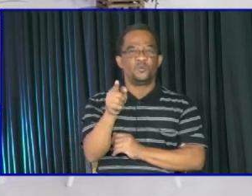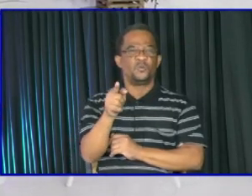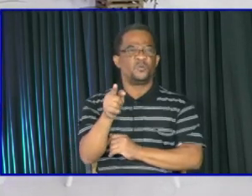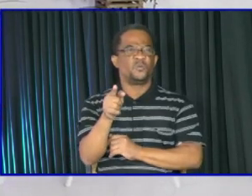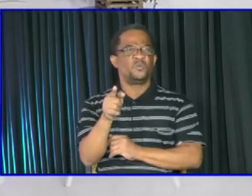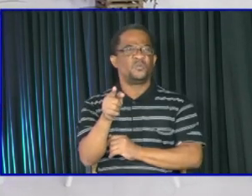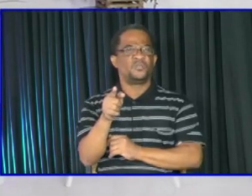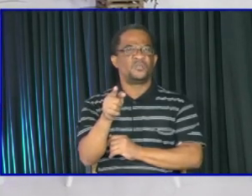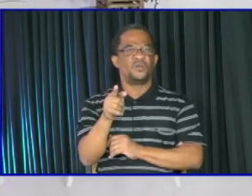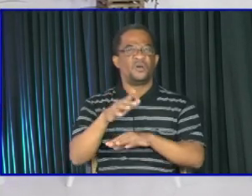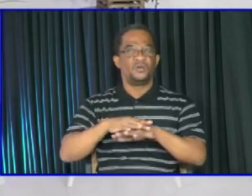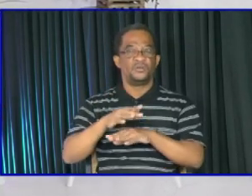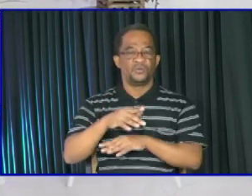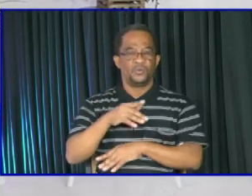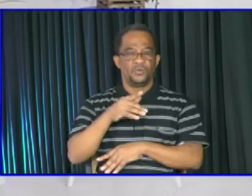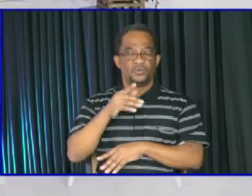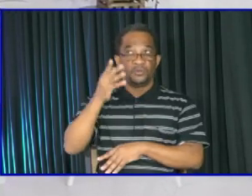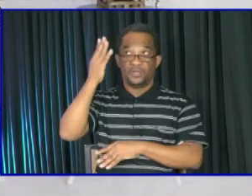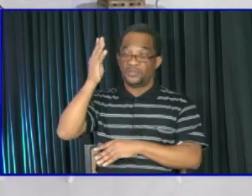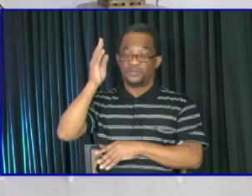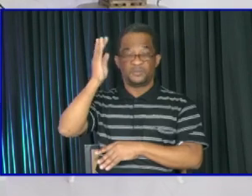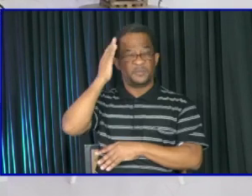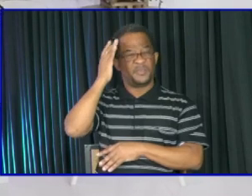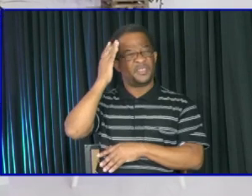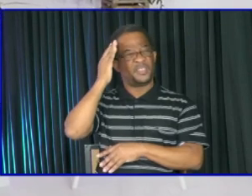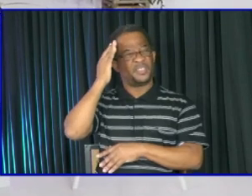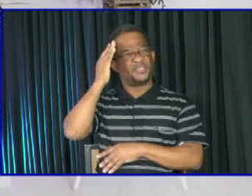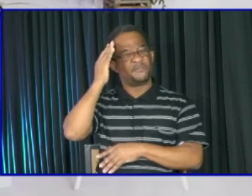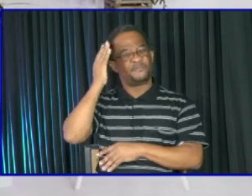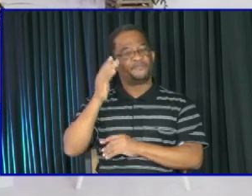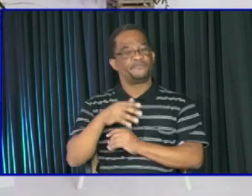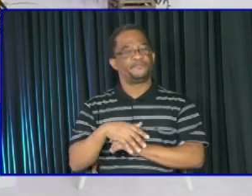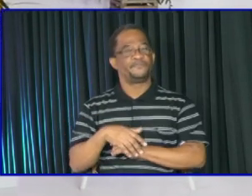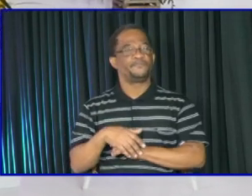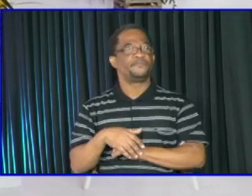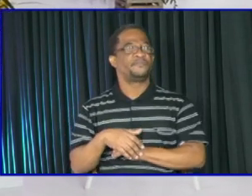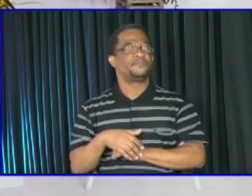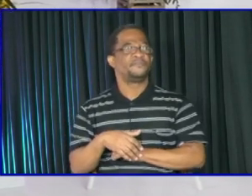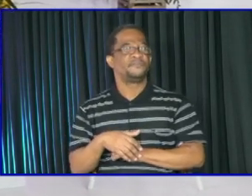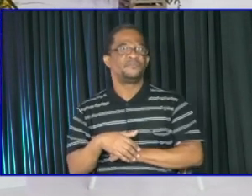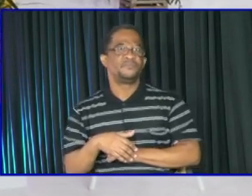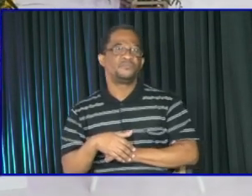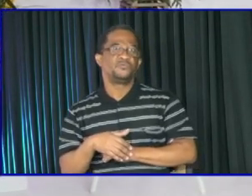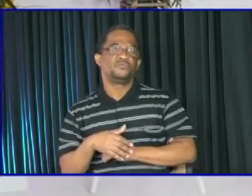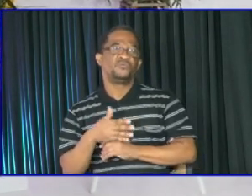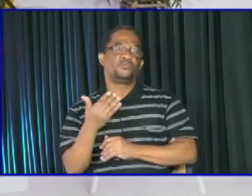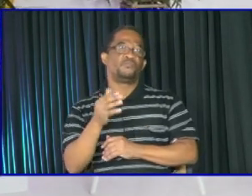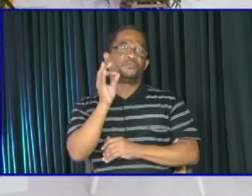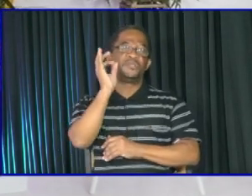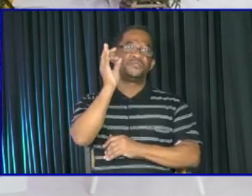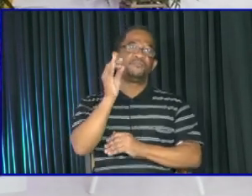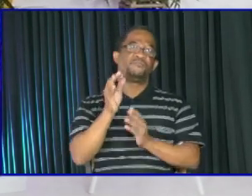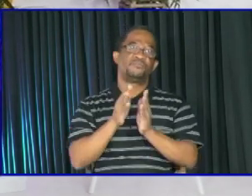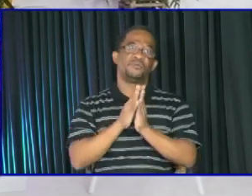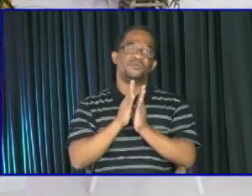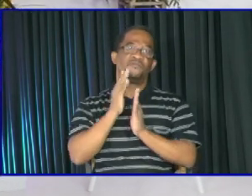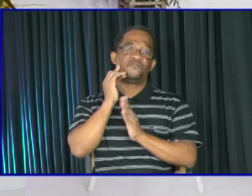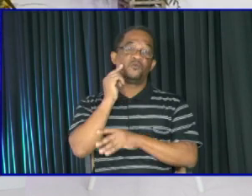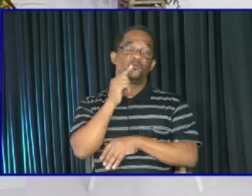his mind when he died on Calvary's cross. Pastor Oliphant will pray specifically for